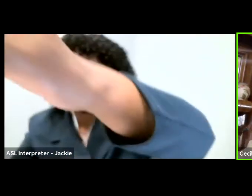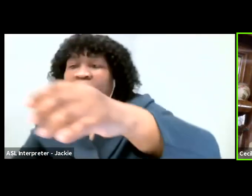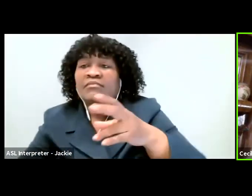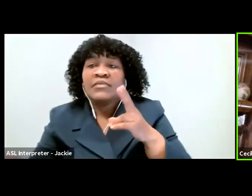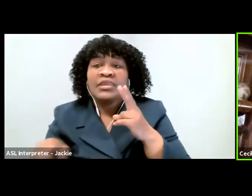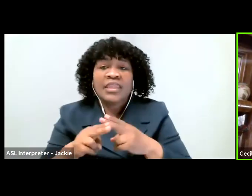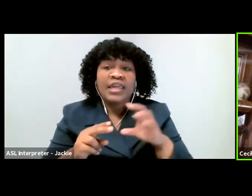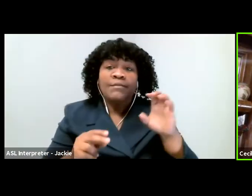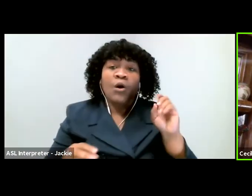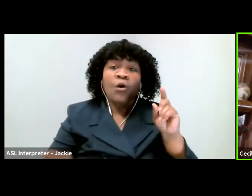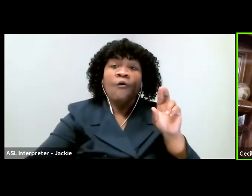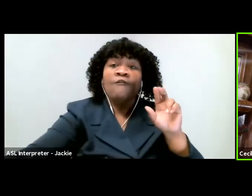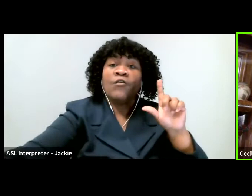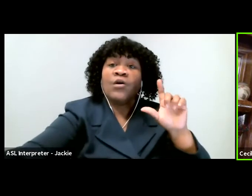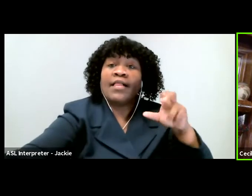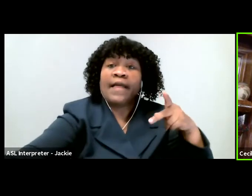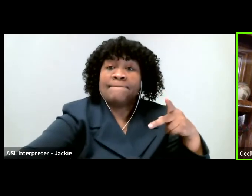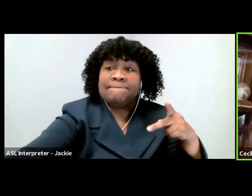Overlapping Apexes.